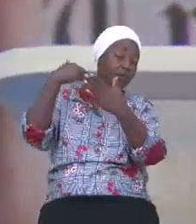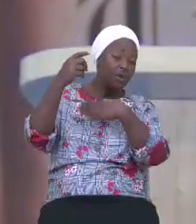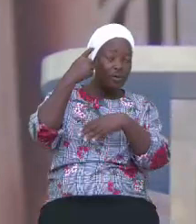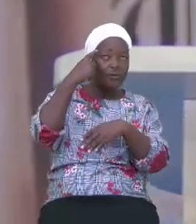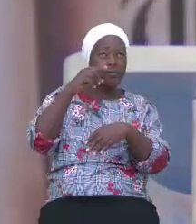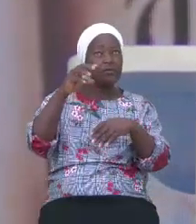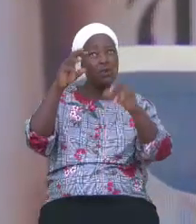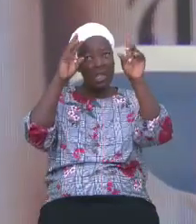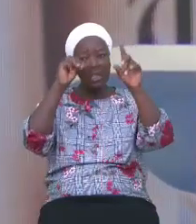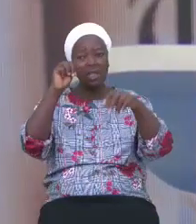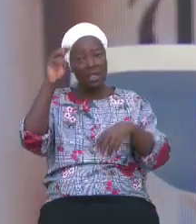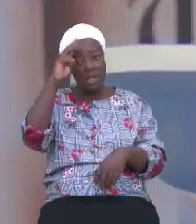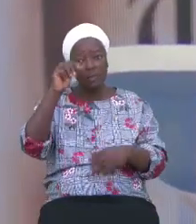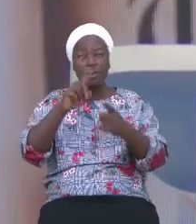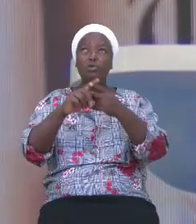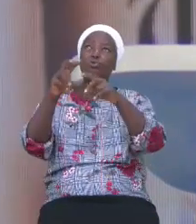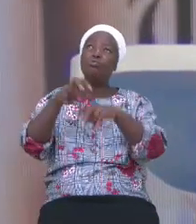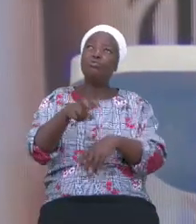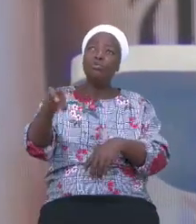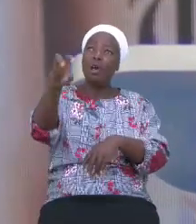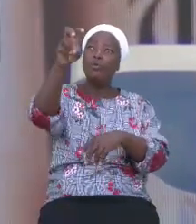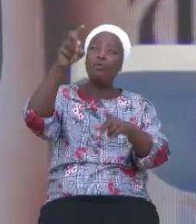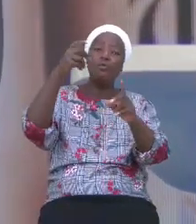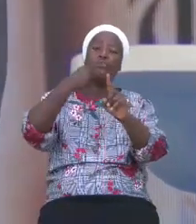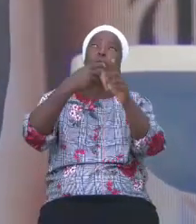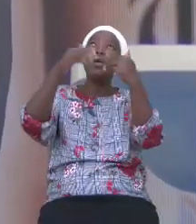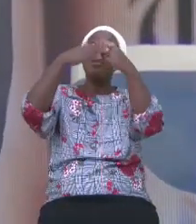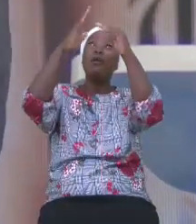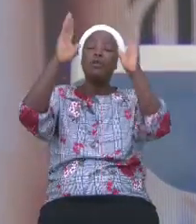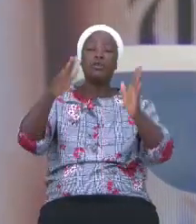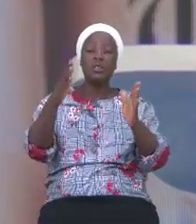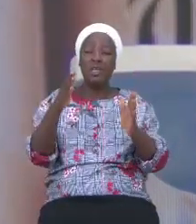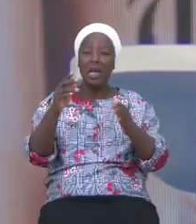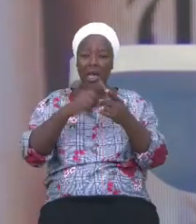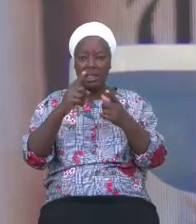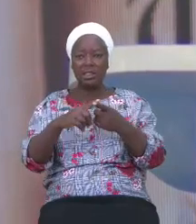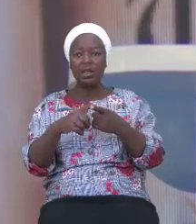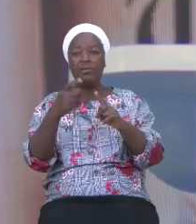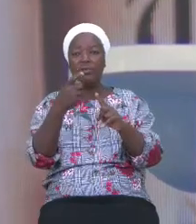to travel all the way from heaven? And then for